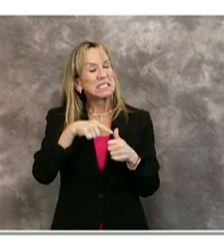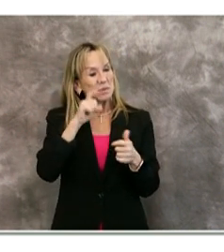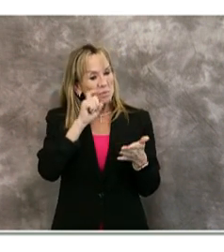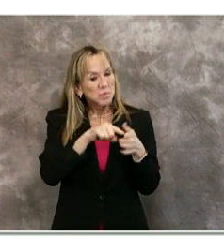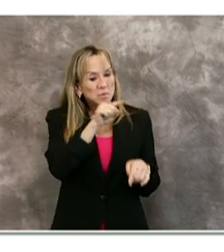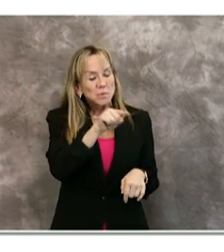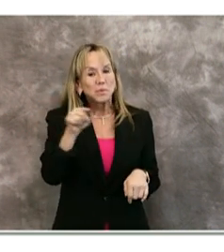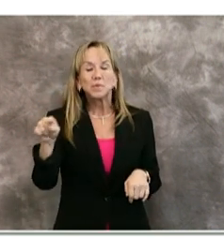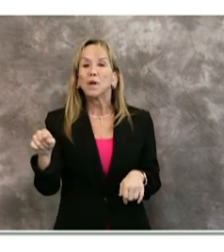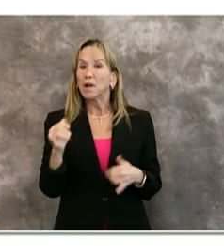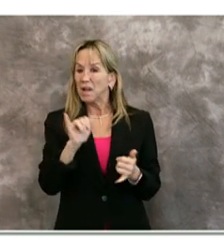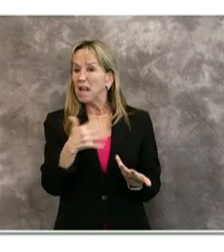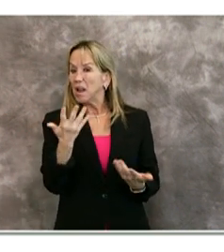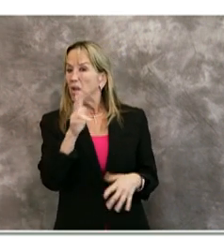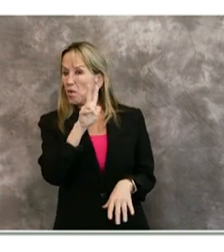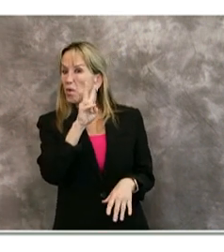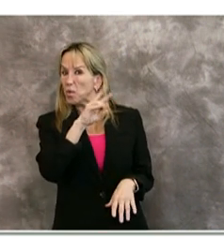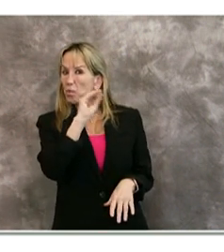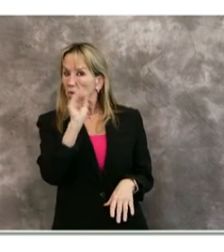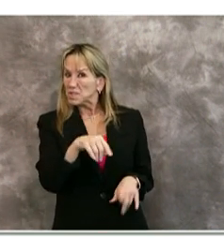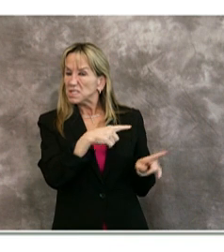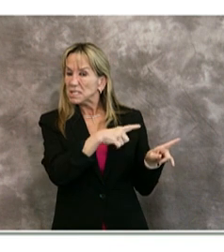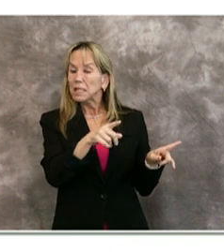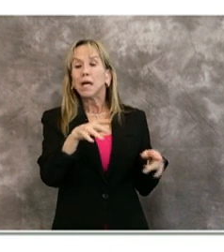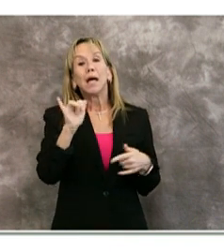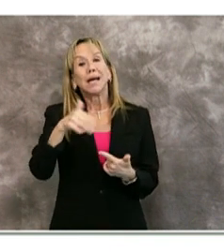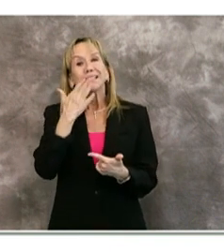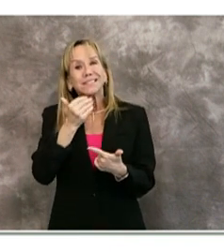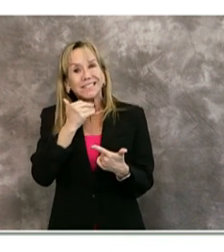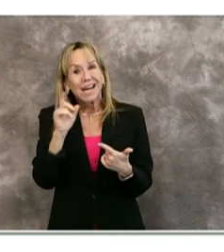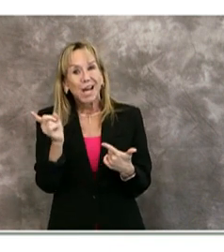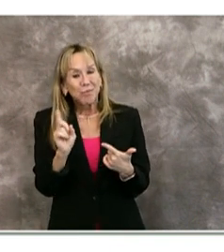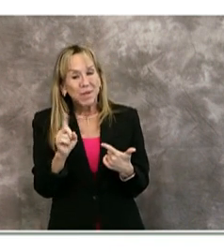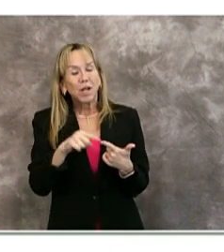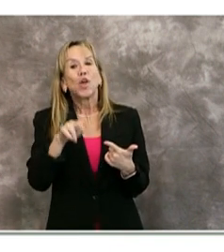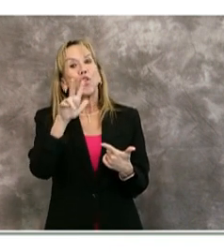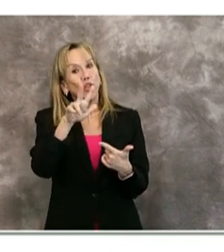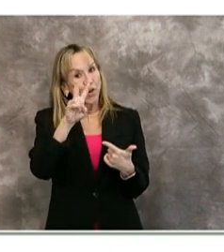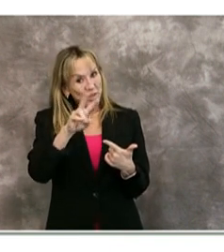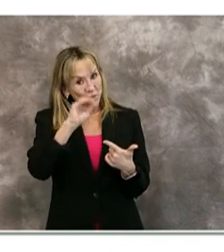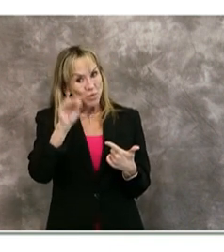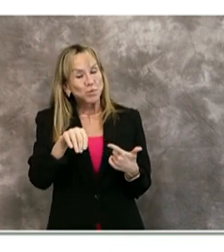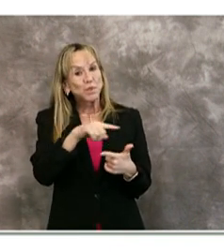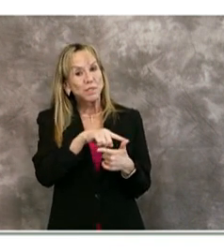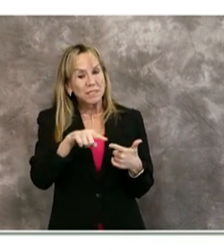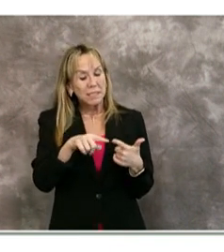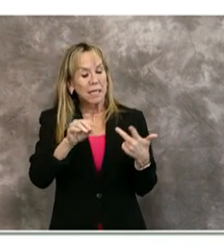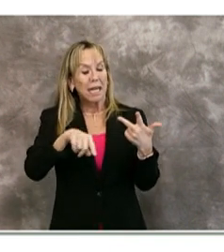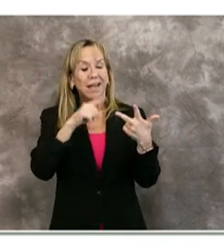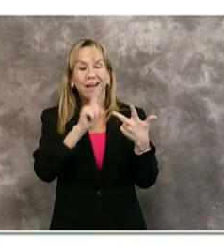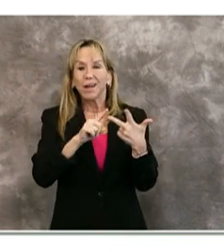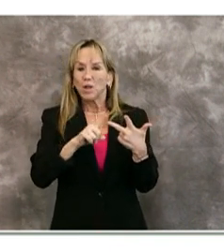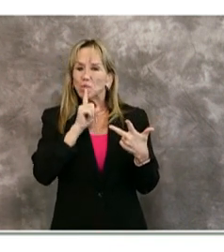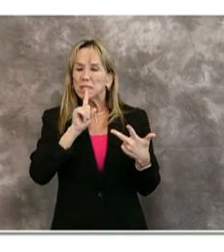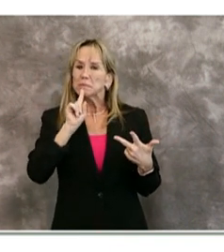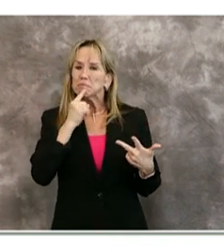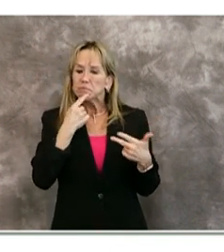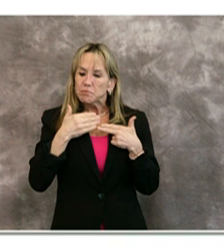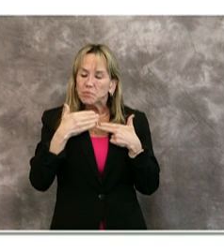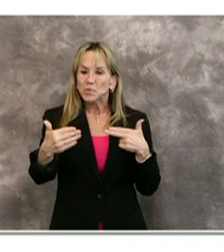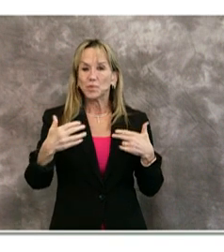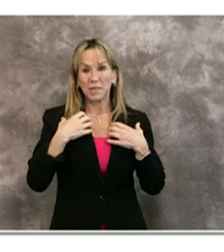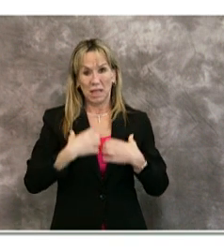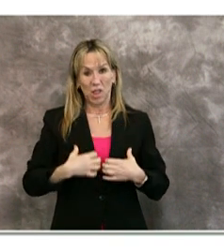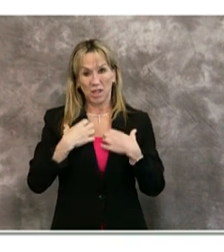at 32%, diabetes at 30%, and chronic lung diseases at